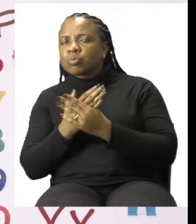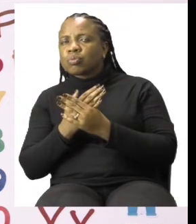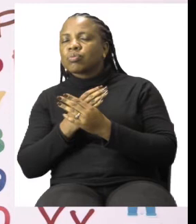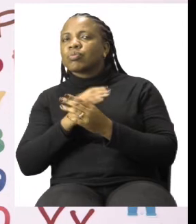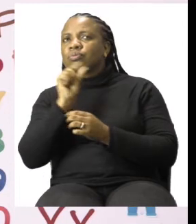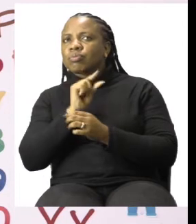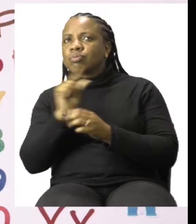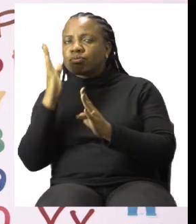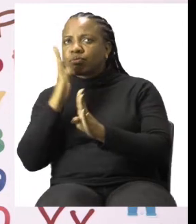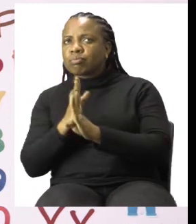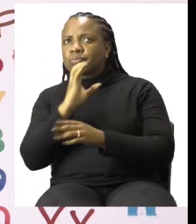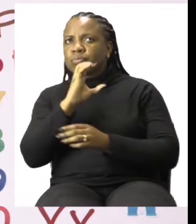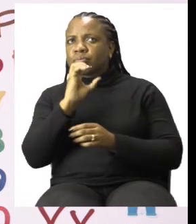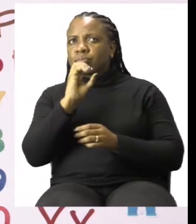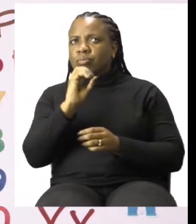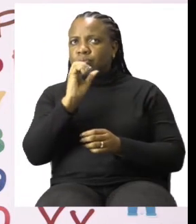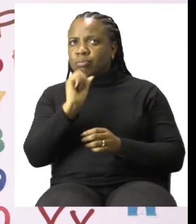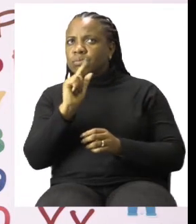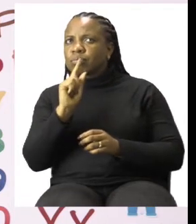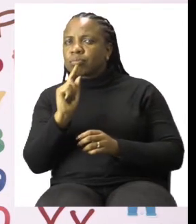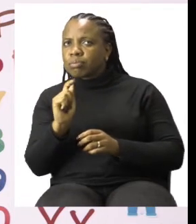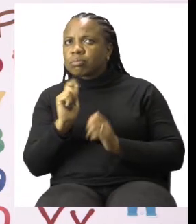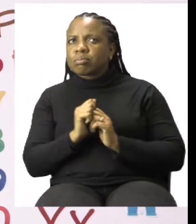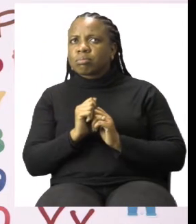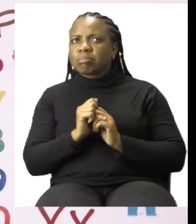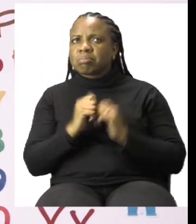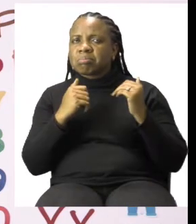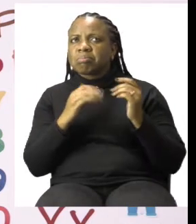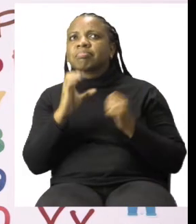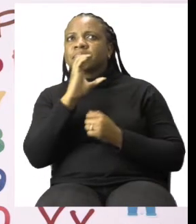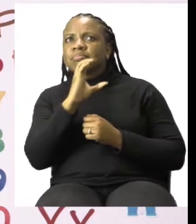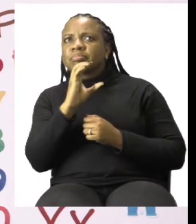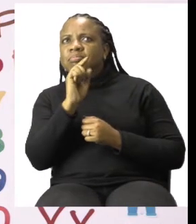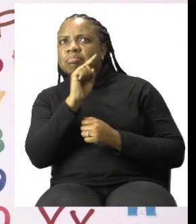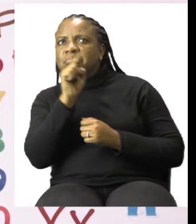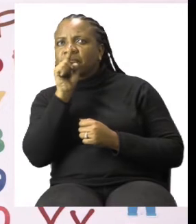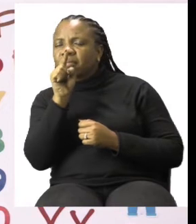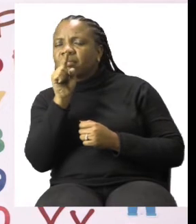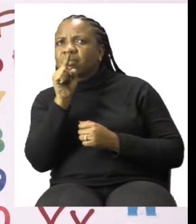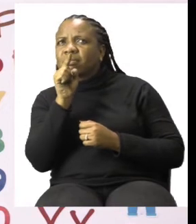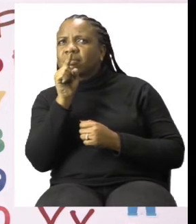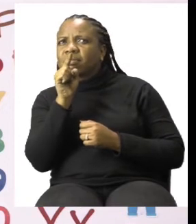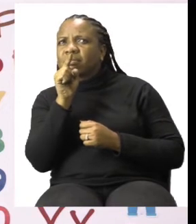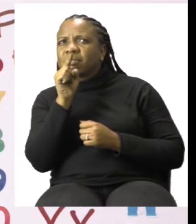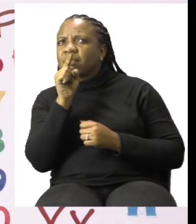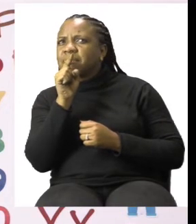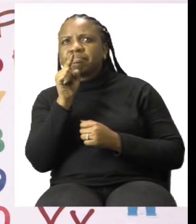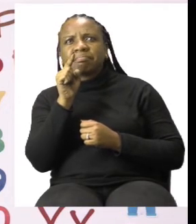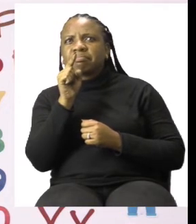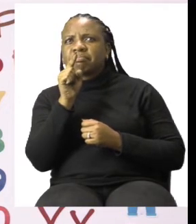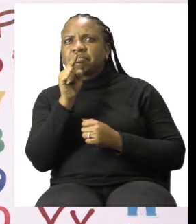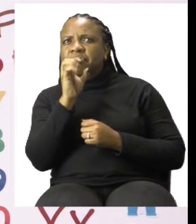it. We're going to focus on the letter C first. I have found a C and an